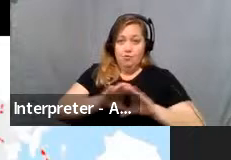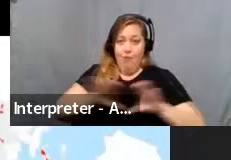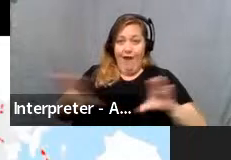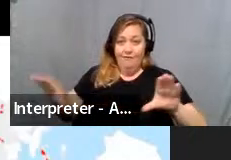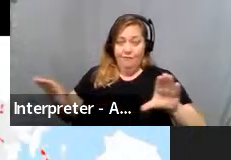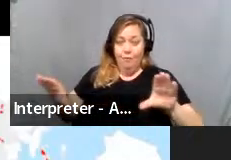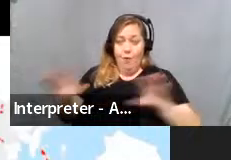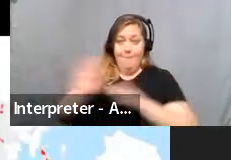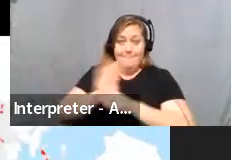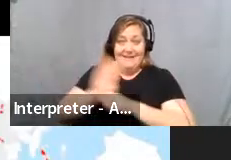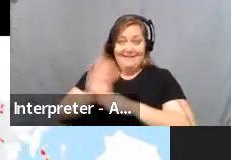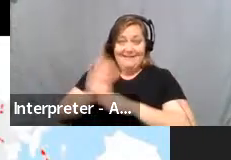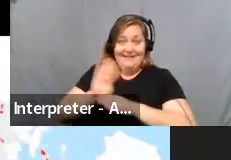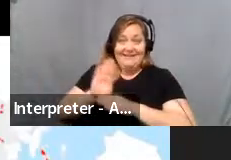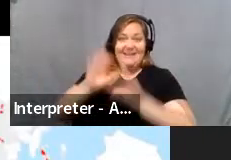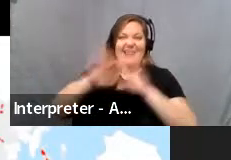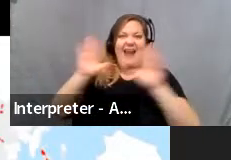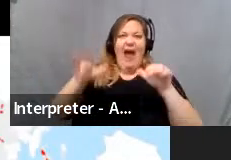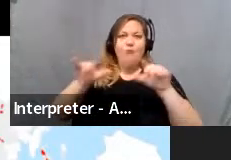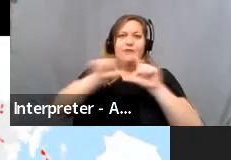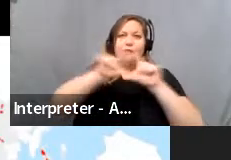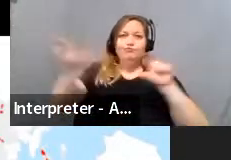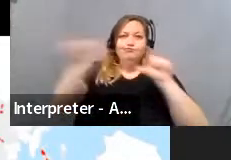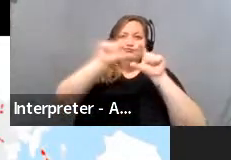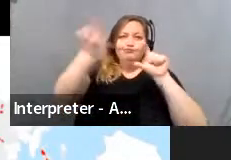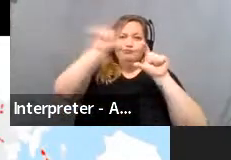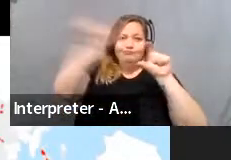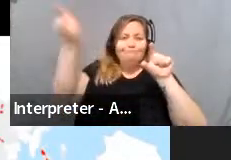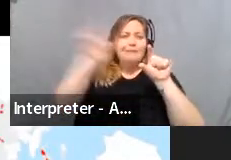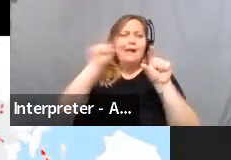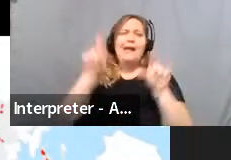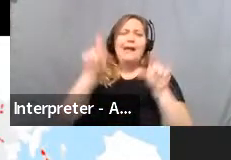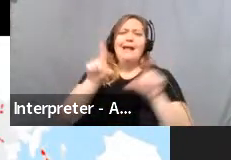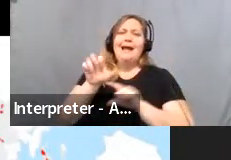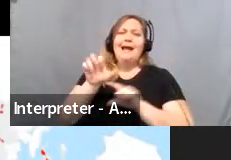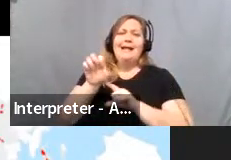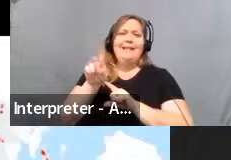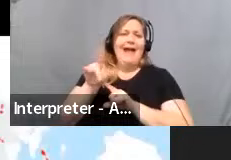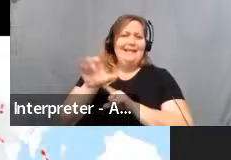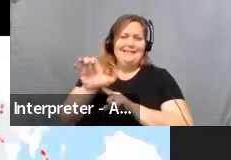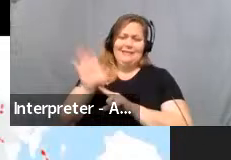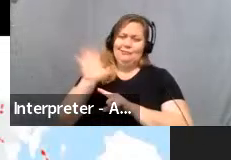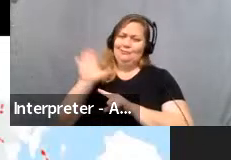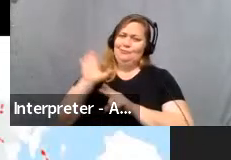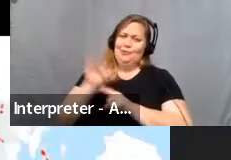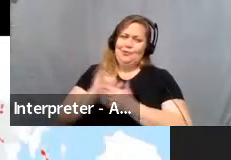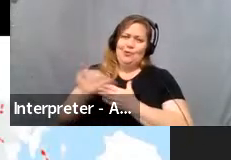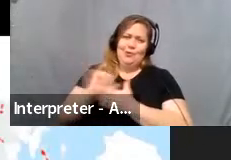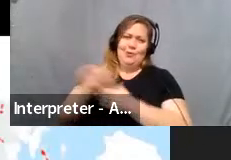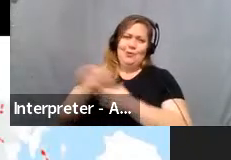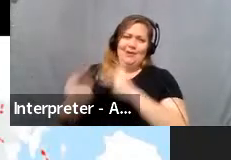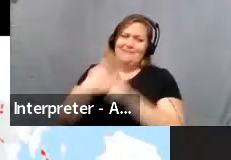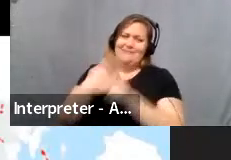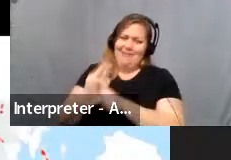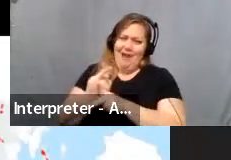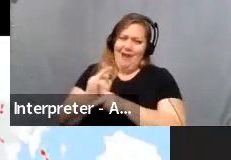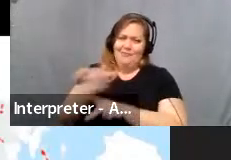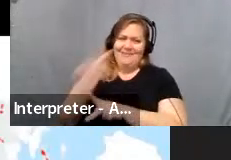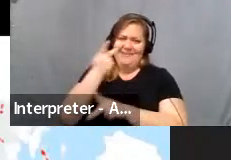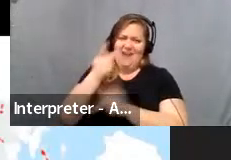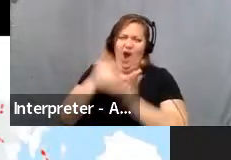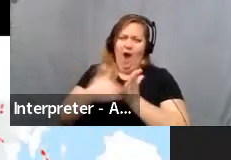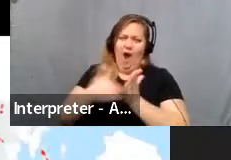and a few stories of housing on top. This is a classic New York City building type that exists along many low-density commercial corridors.